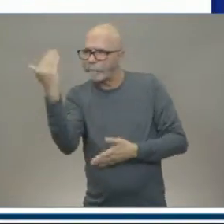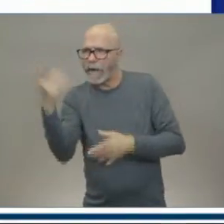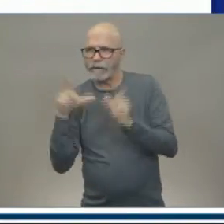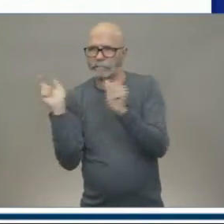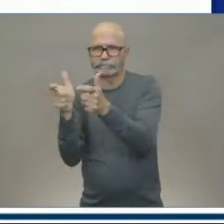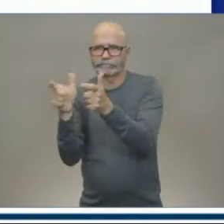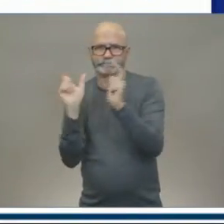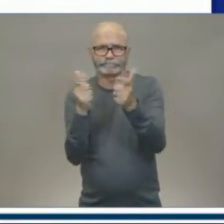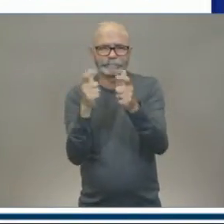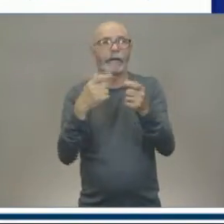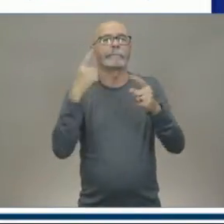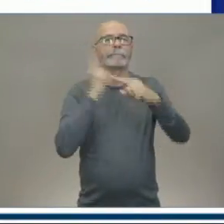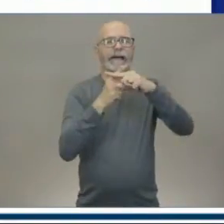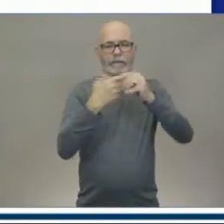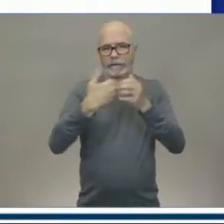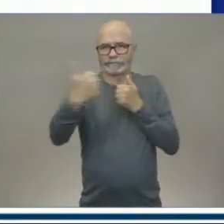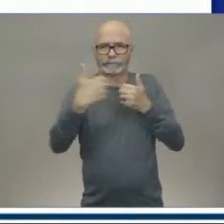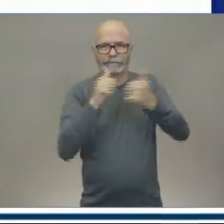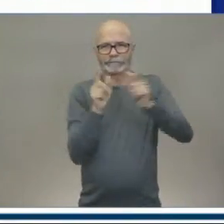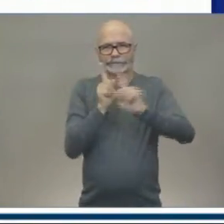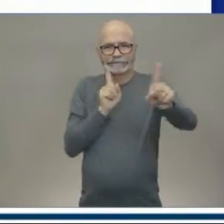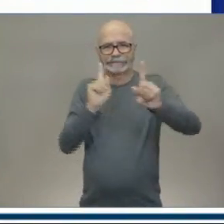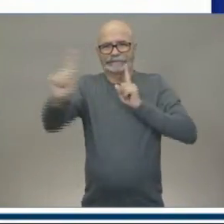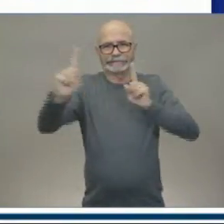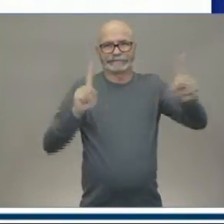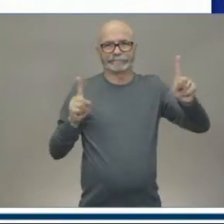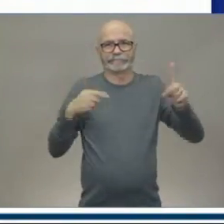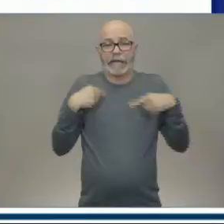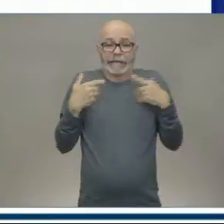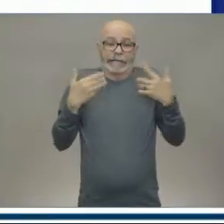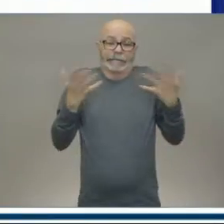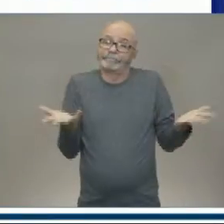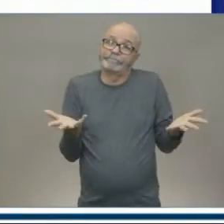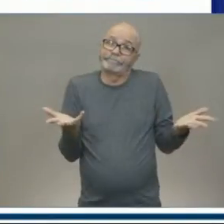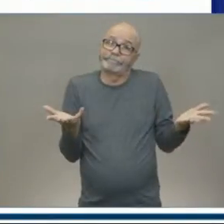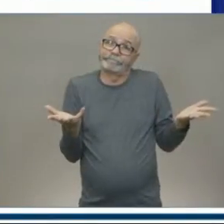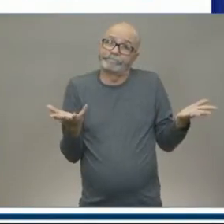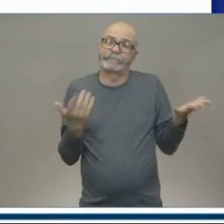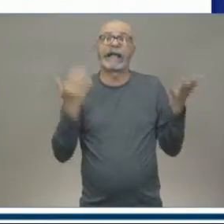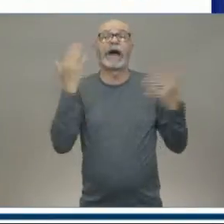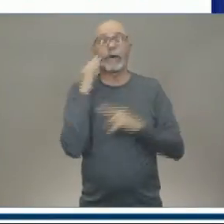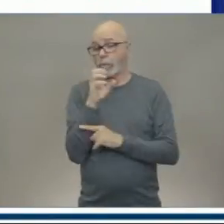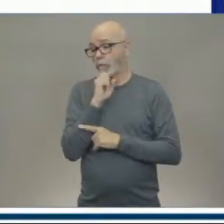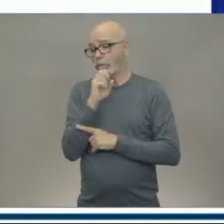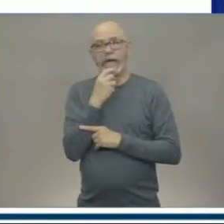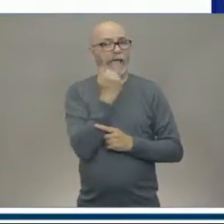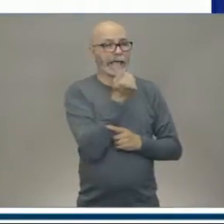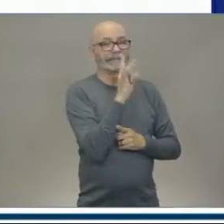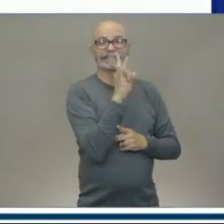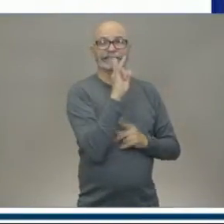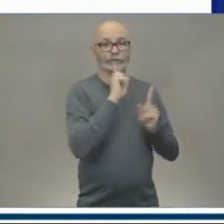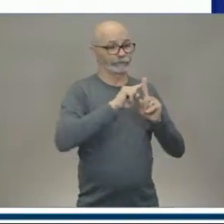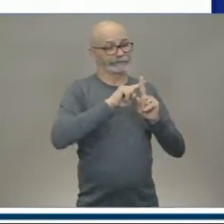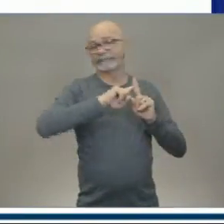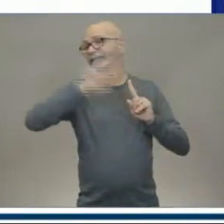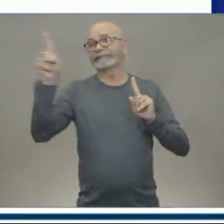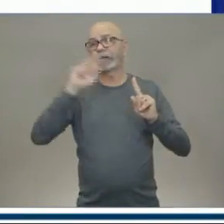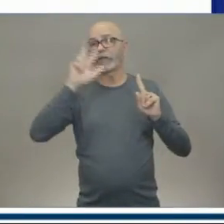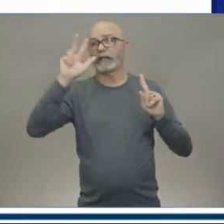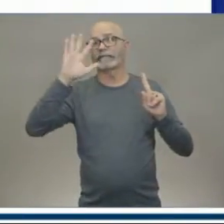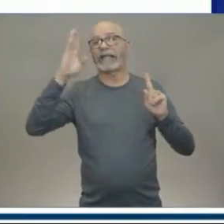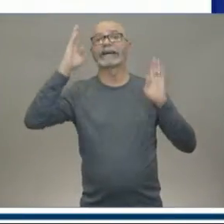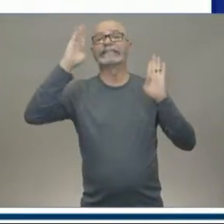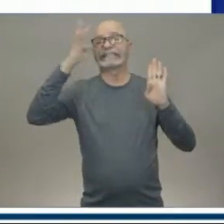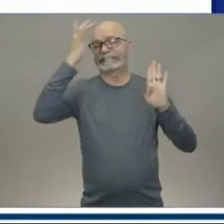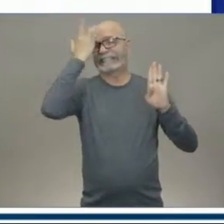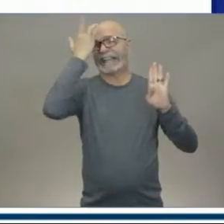let's call this what it is. We are having a problem with 18 to 35-year-olds. They are going out when they are feeling sick. They are going